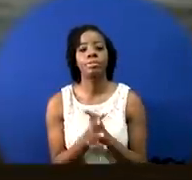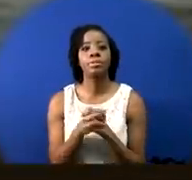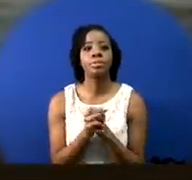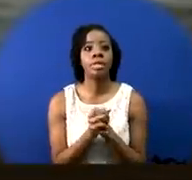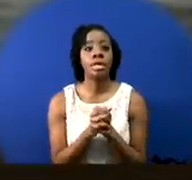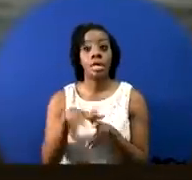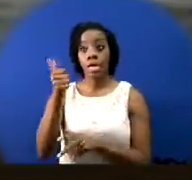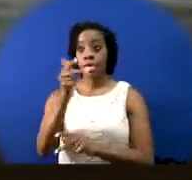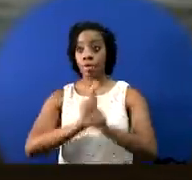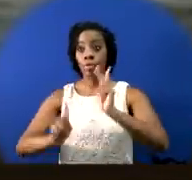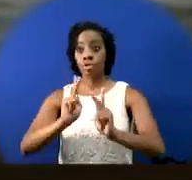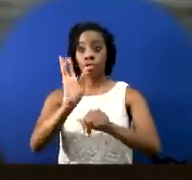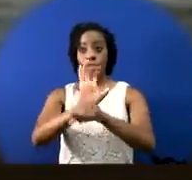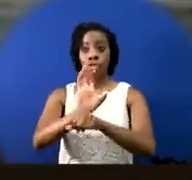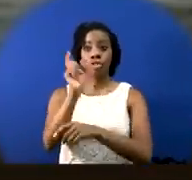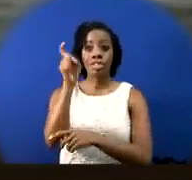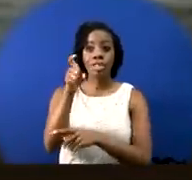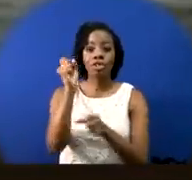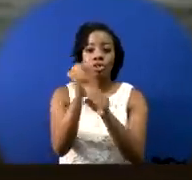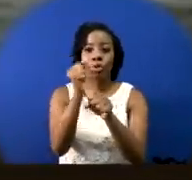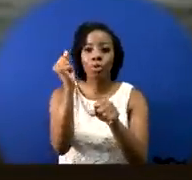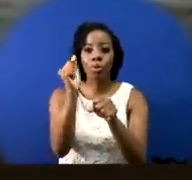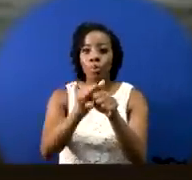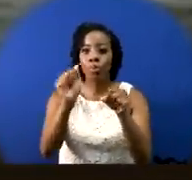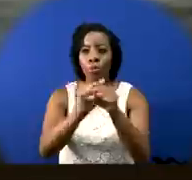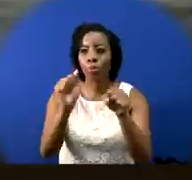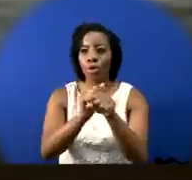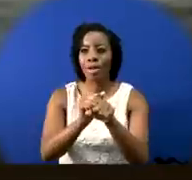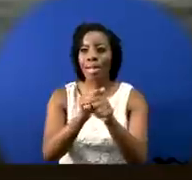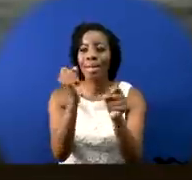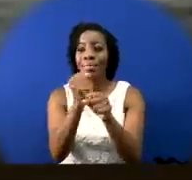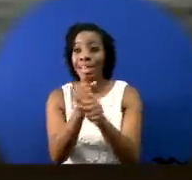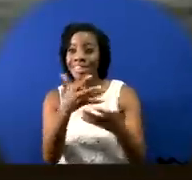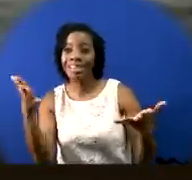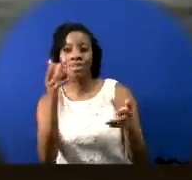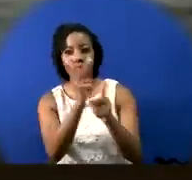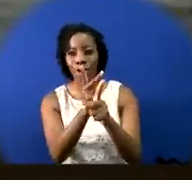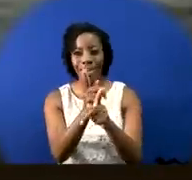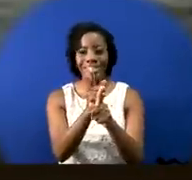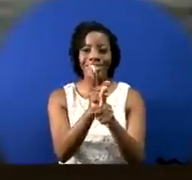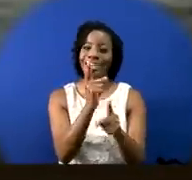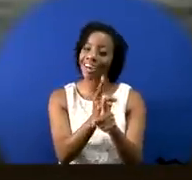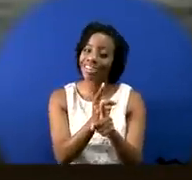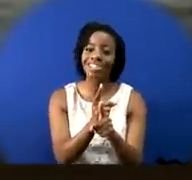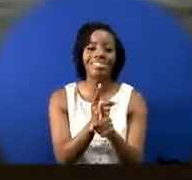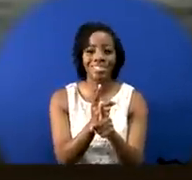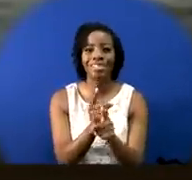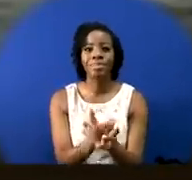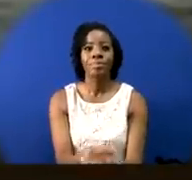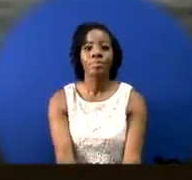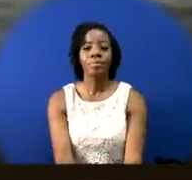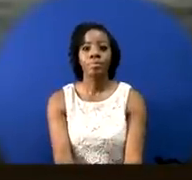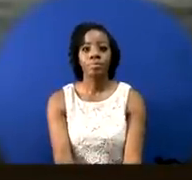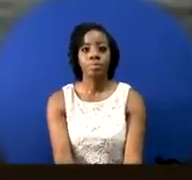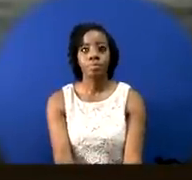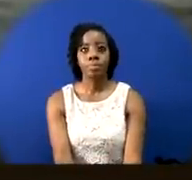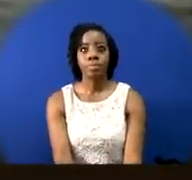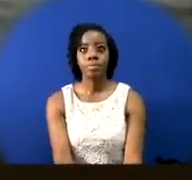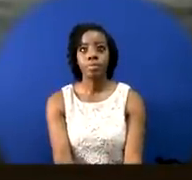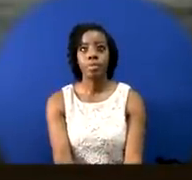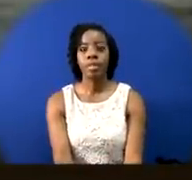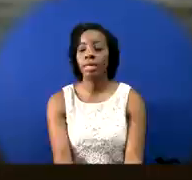Anybody in church need God to work something out for you? Yeah.